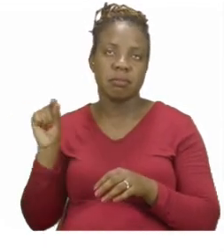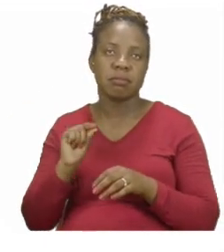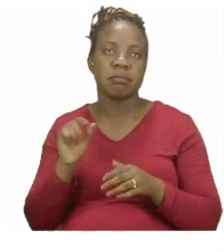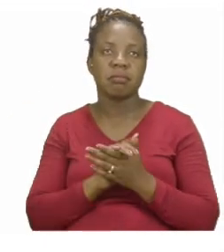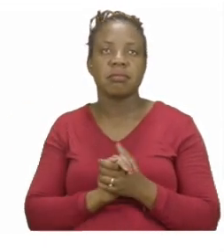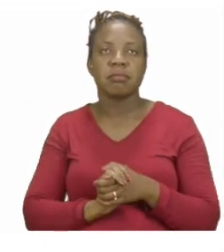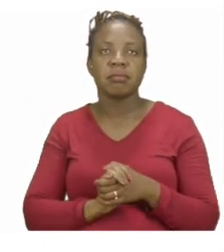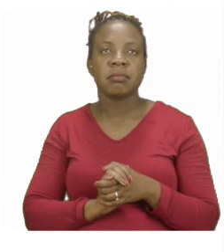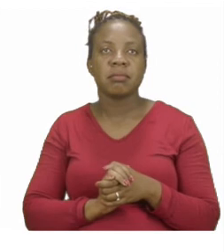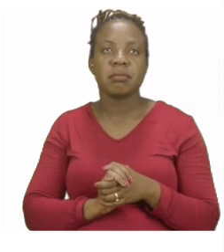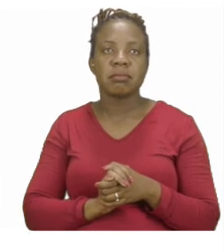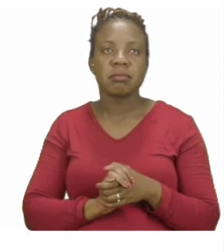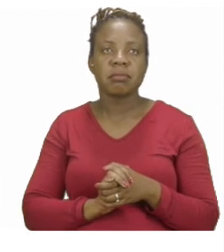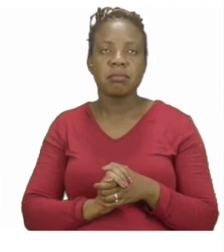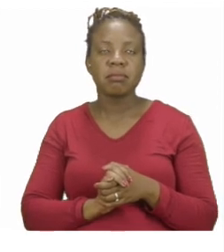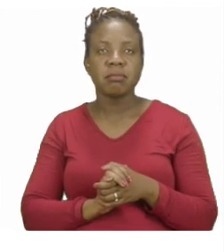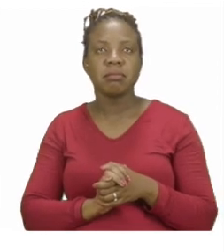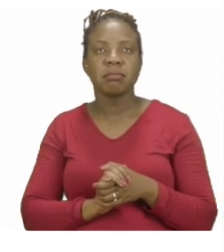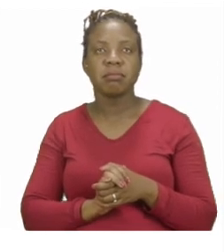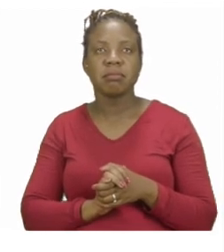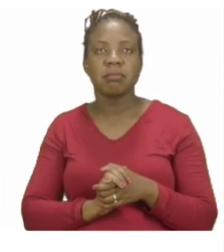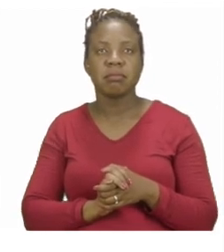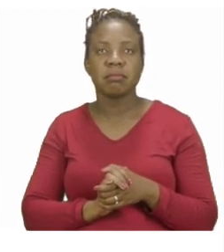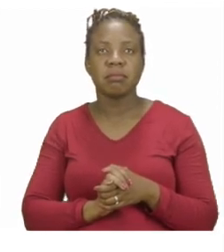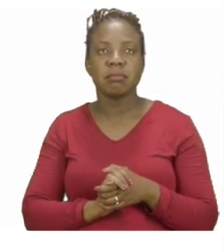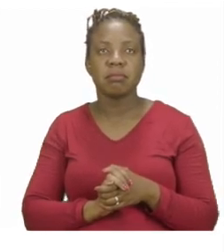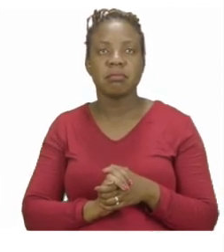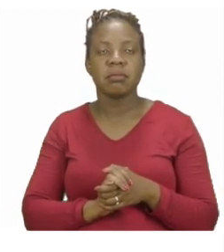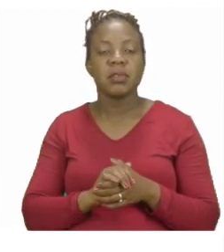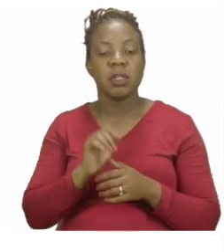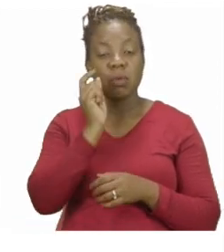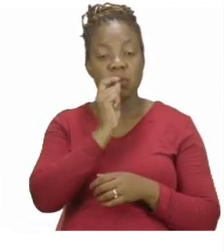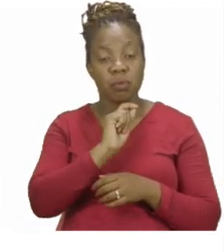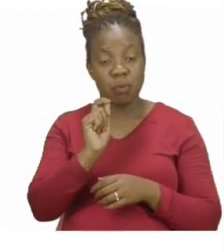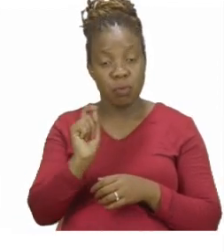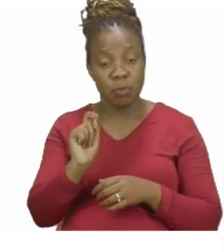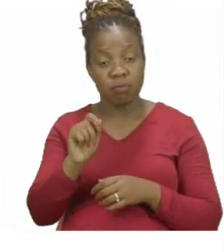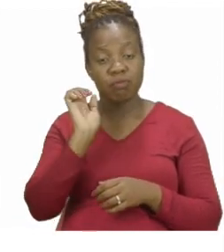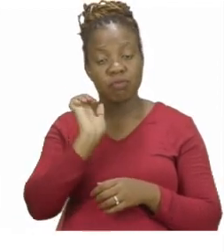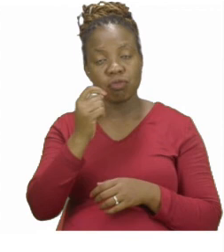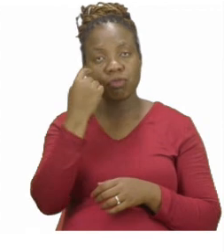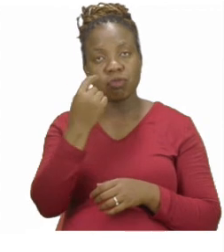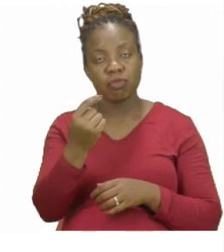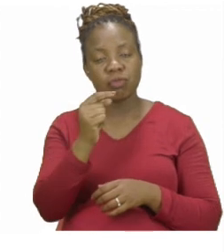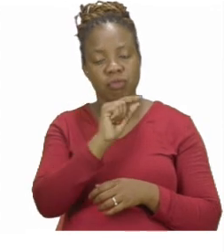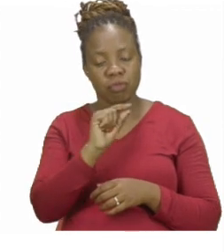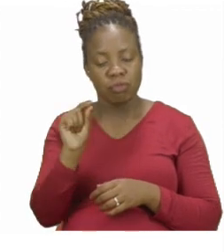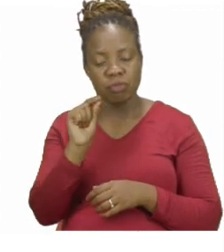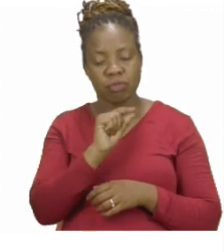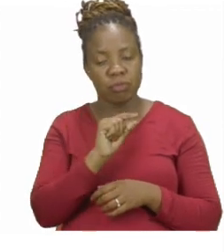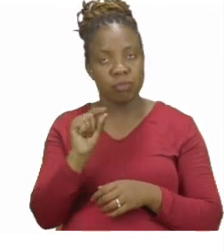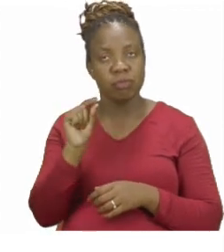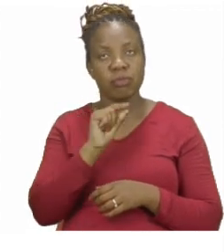there, write your own sentences with the following adjectives. So you need to make your